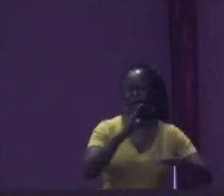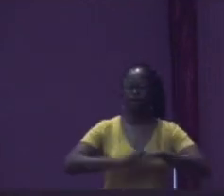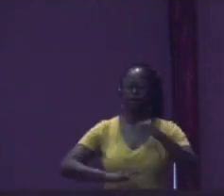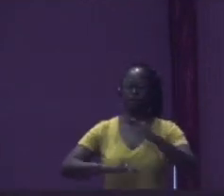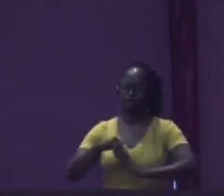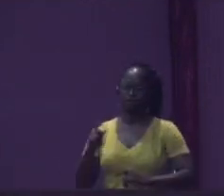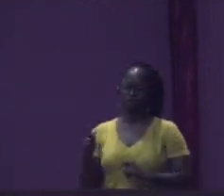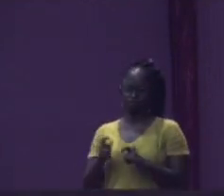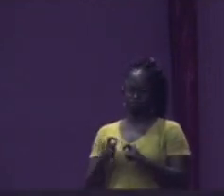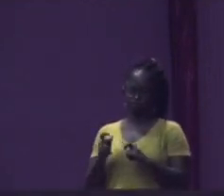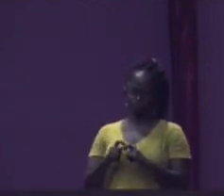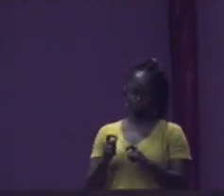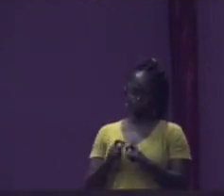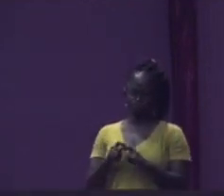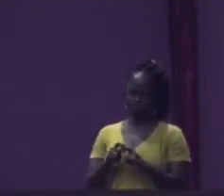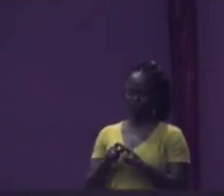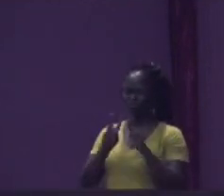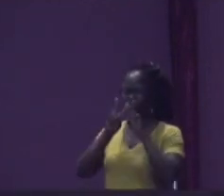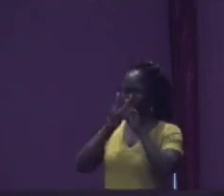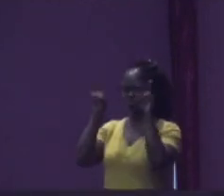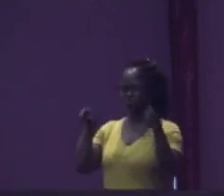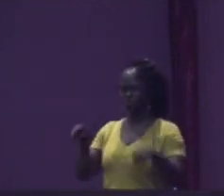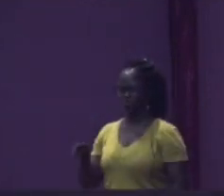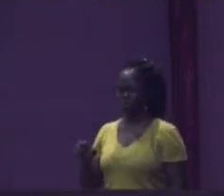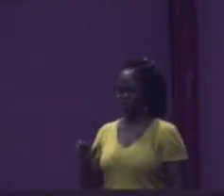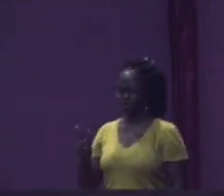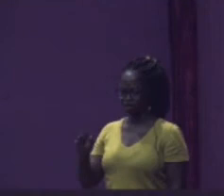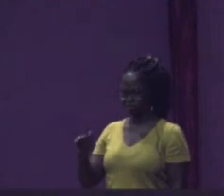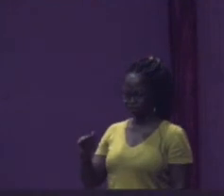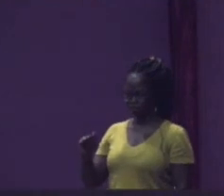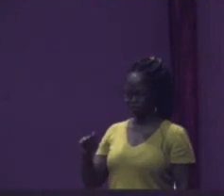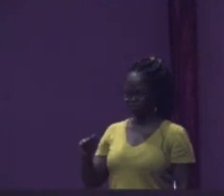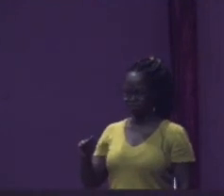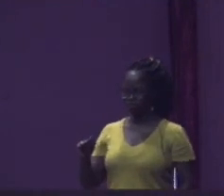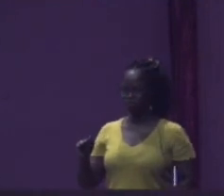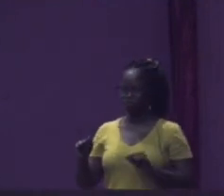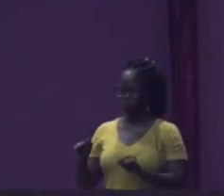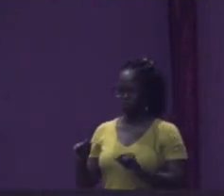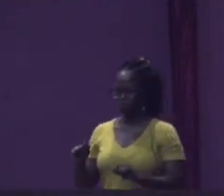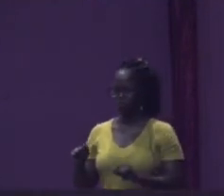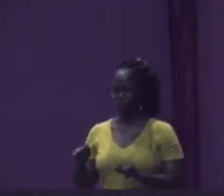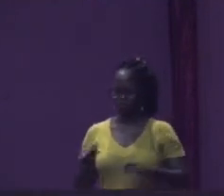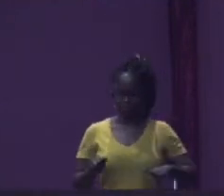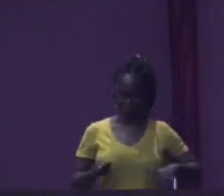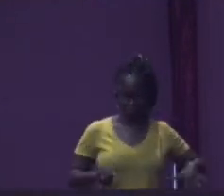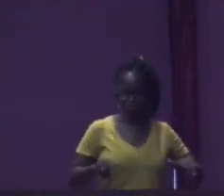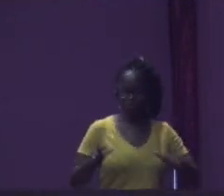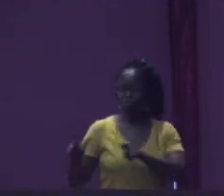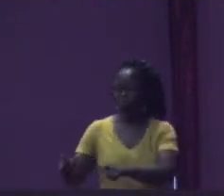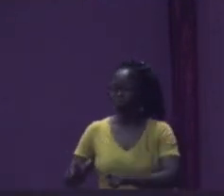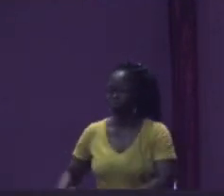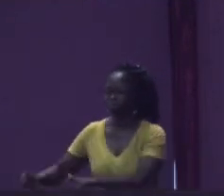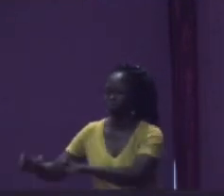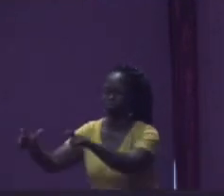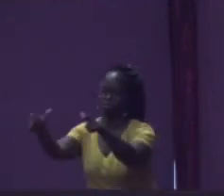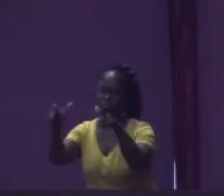plants versus many of these local. And in fact, Syriaca